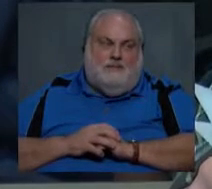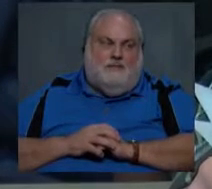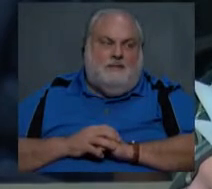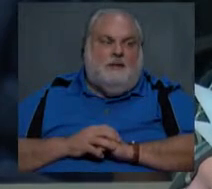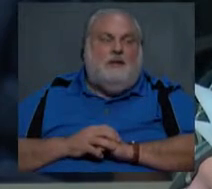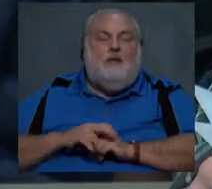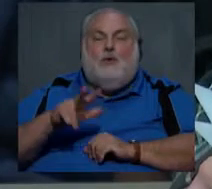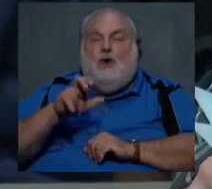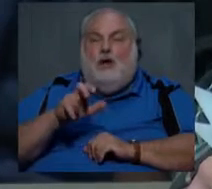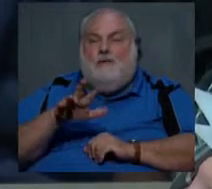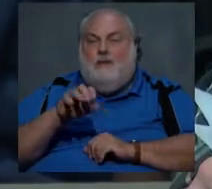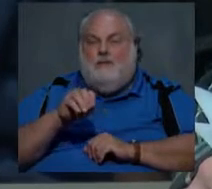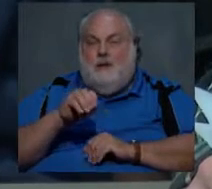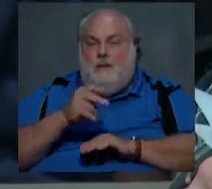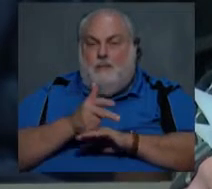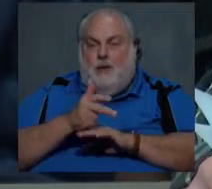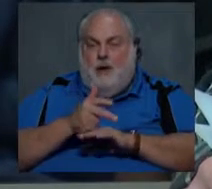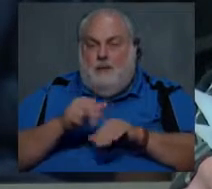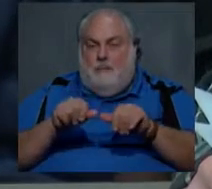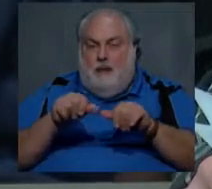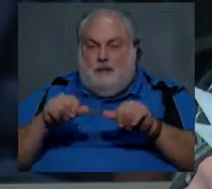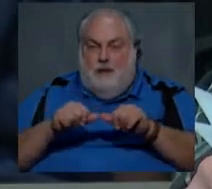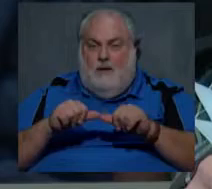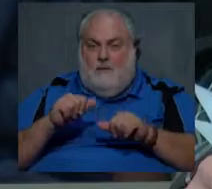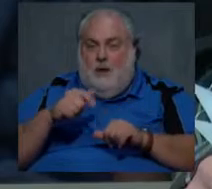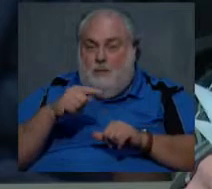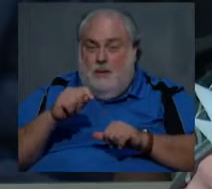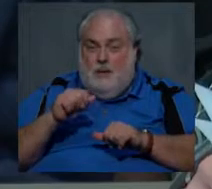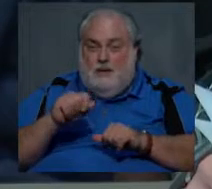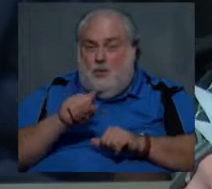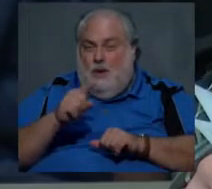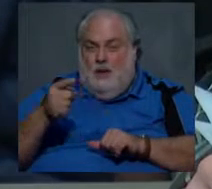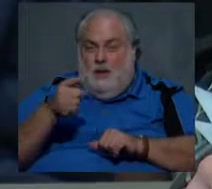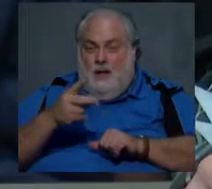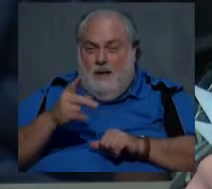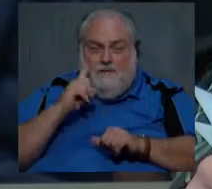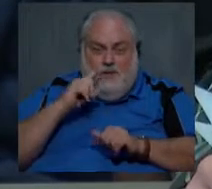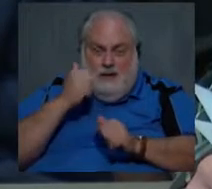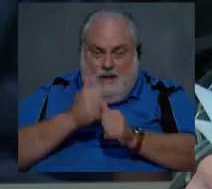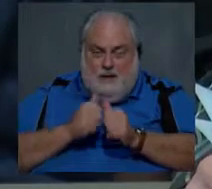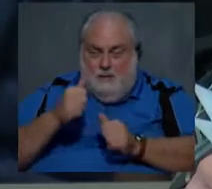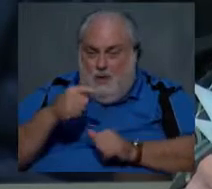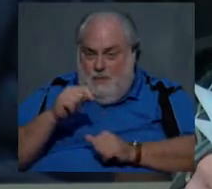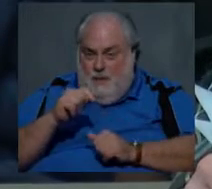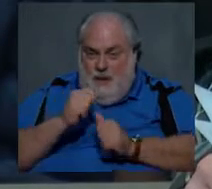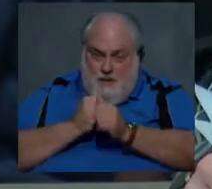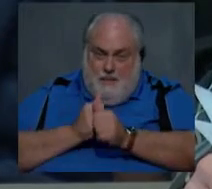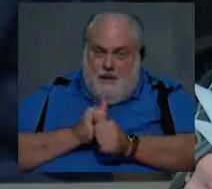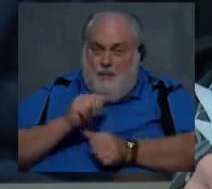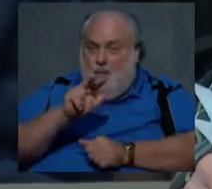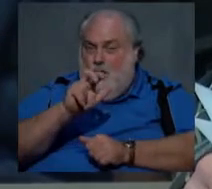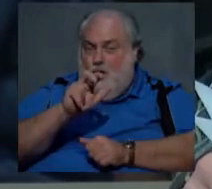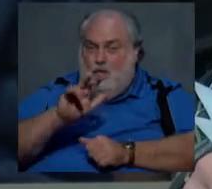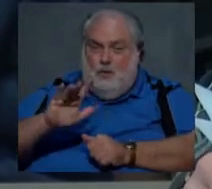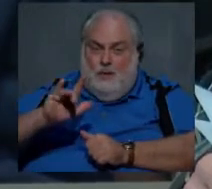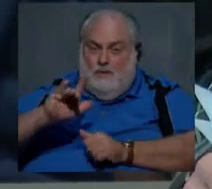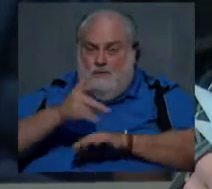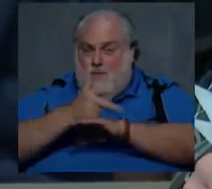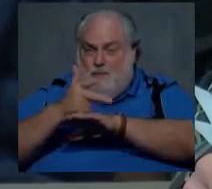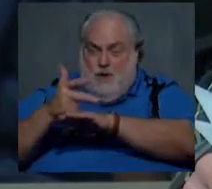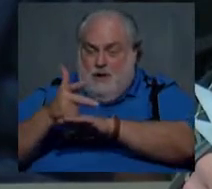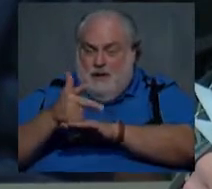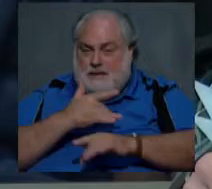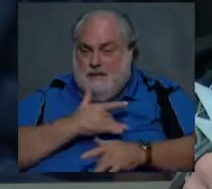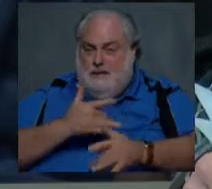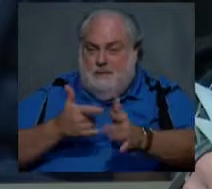360 parking spaces on the site. Parking for multifamily is typically 1.5 spaces per unit. Based on that, 325 spaces would